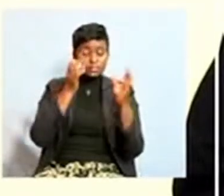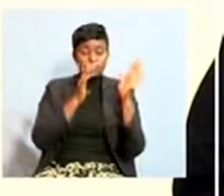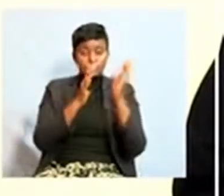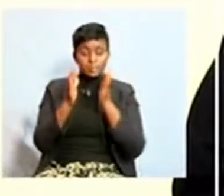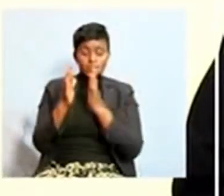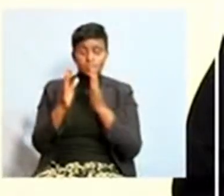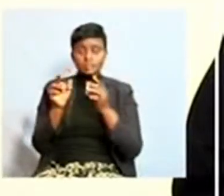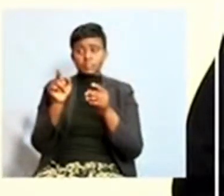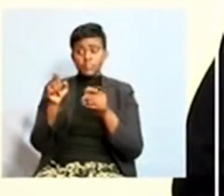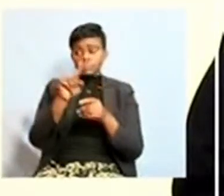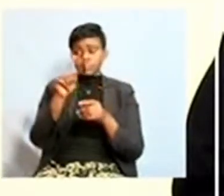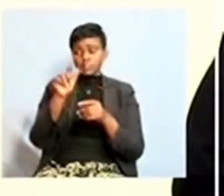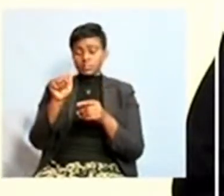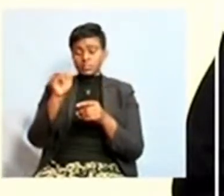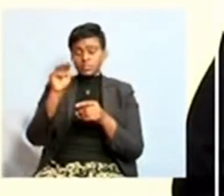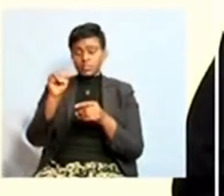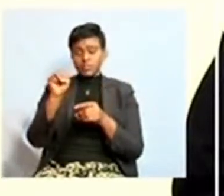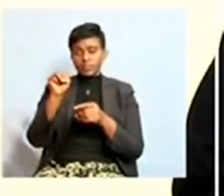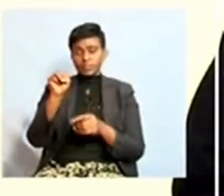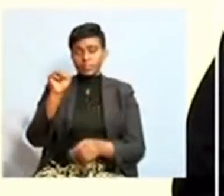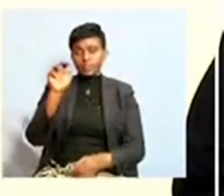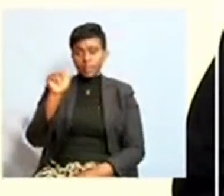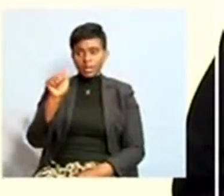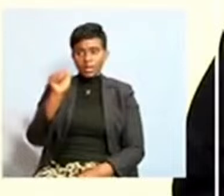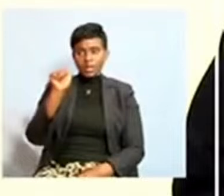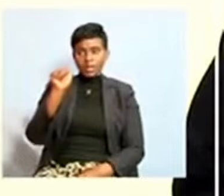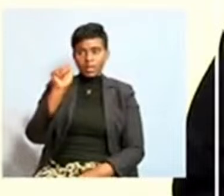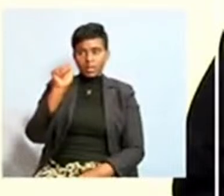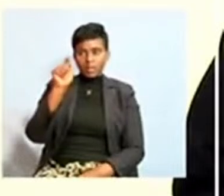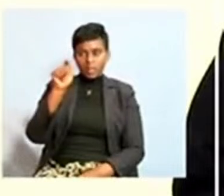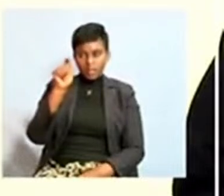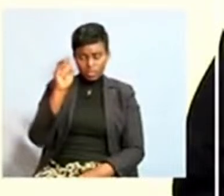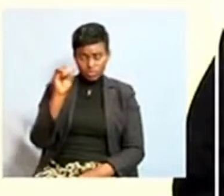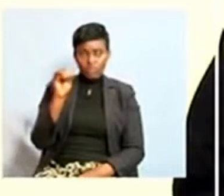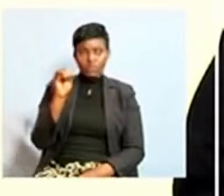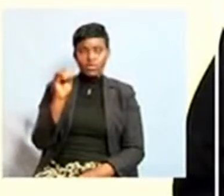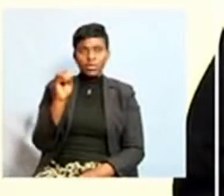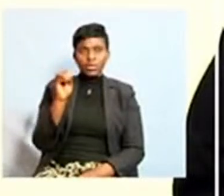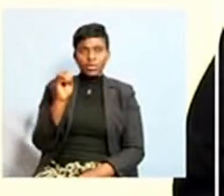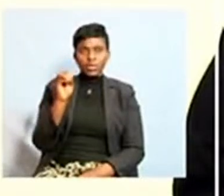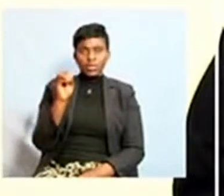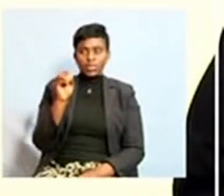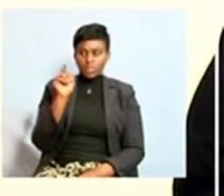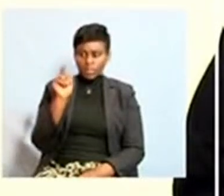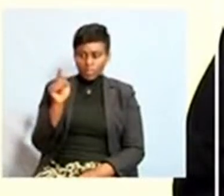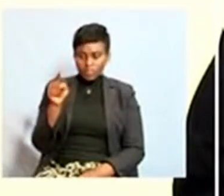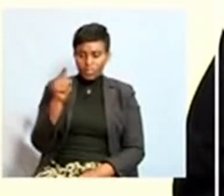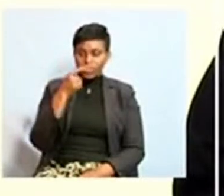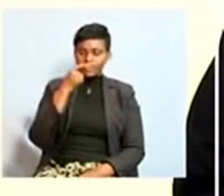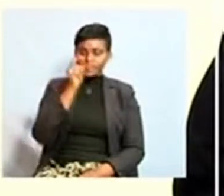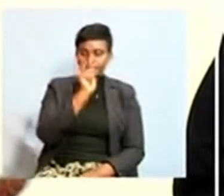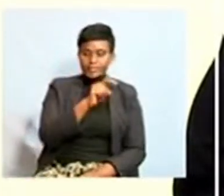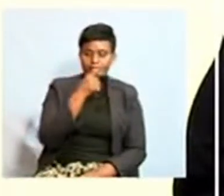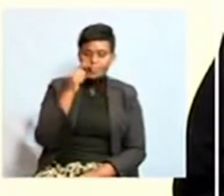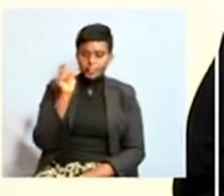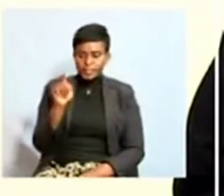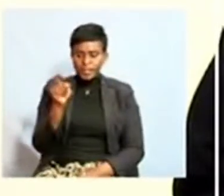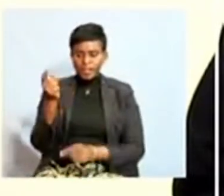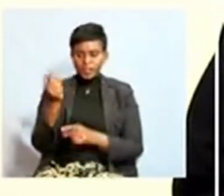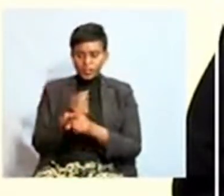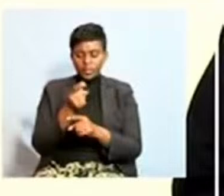called Zam and the directives came